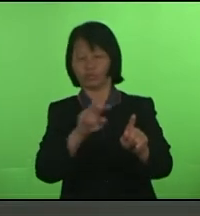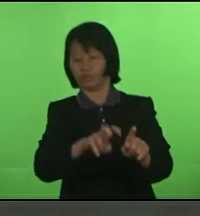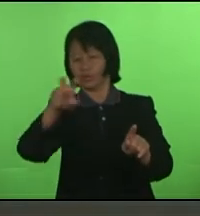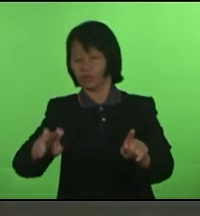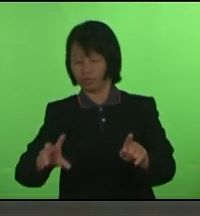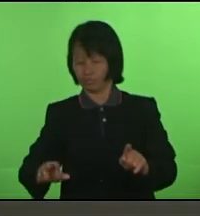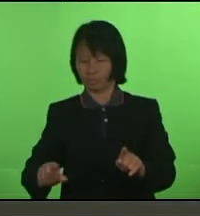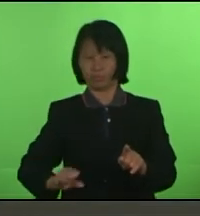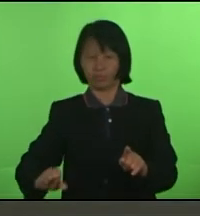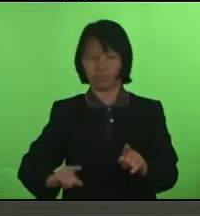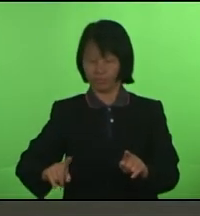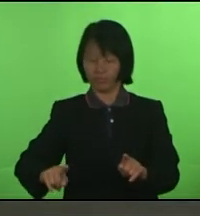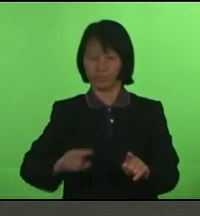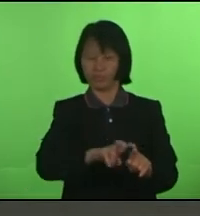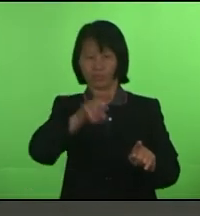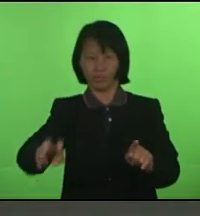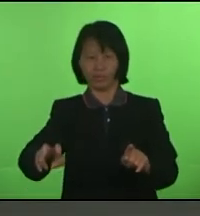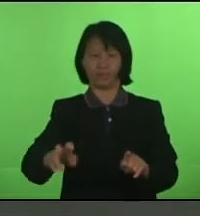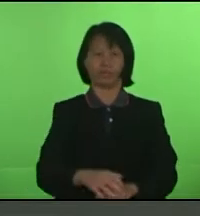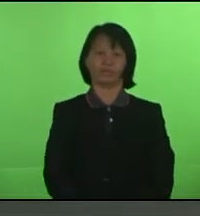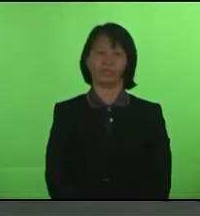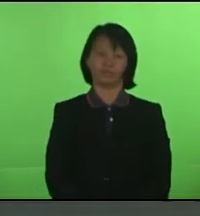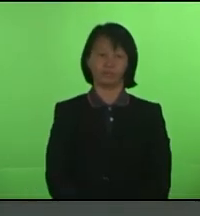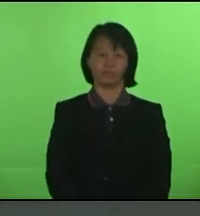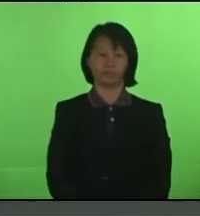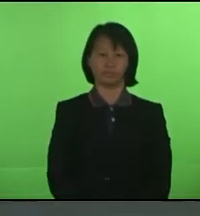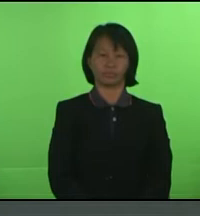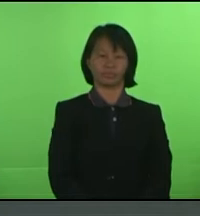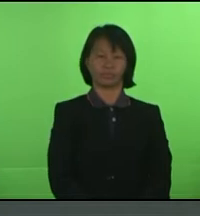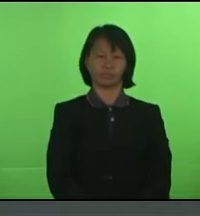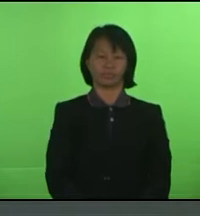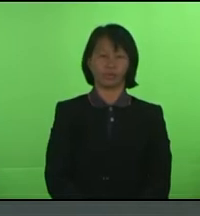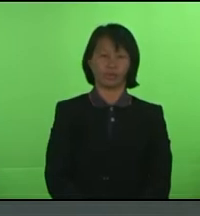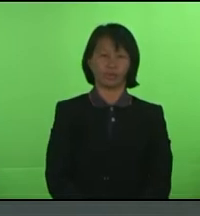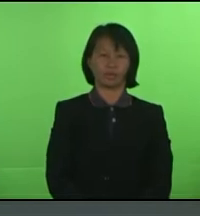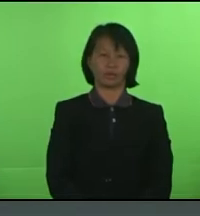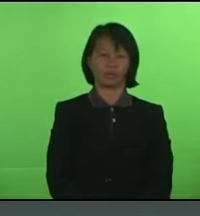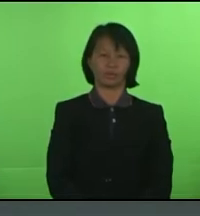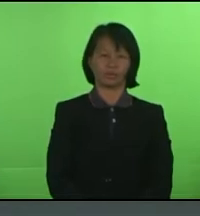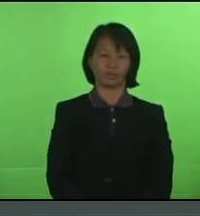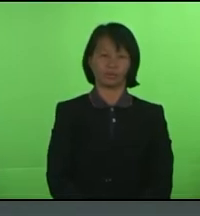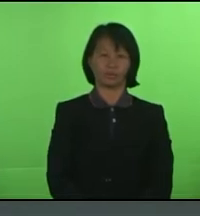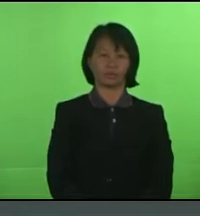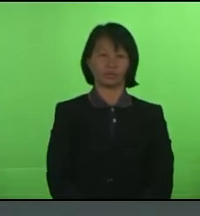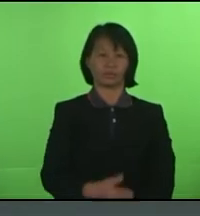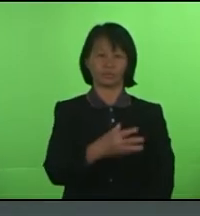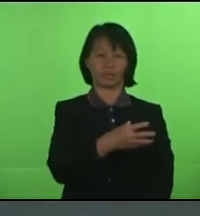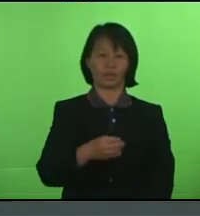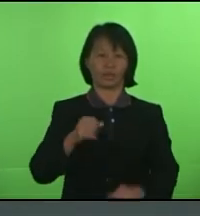go to. Okay. All right. So for further information on that, you can refer to